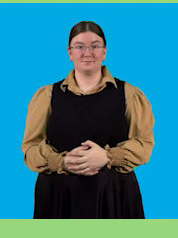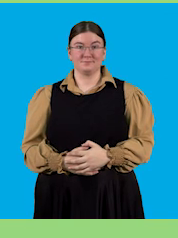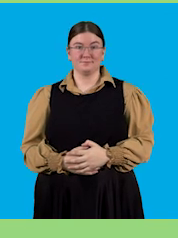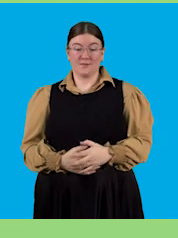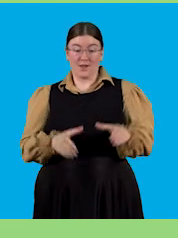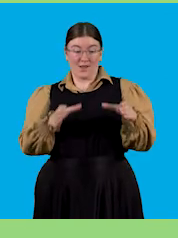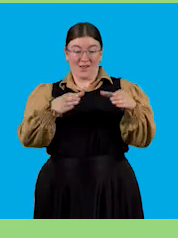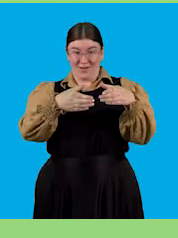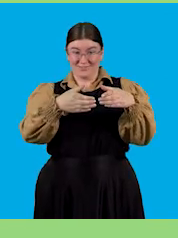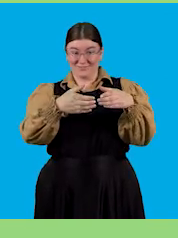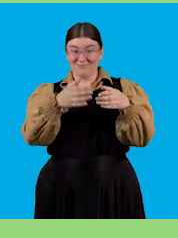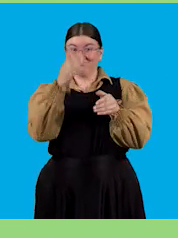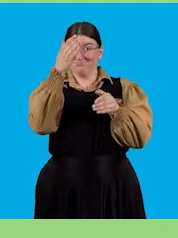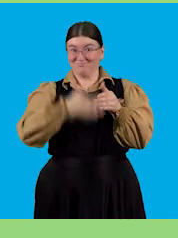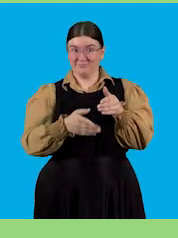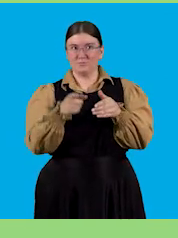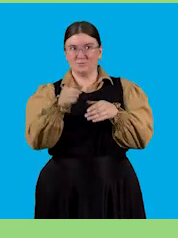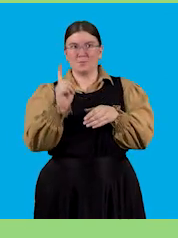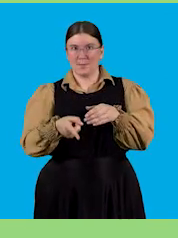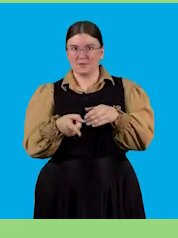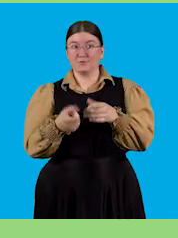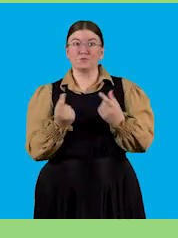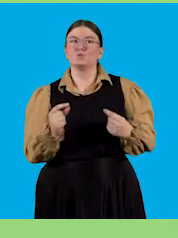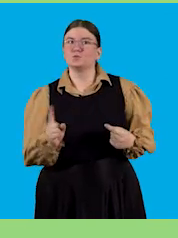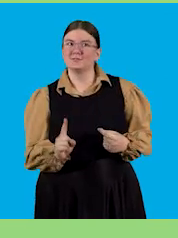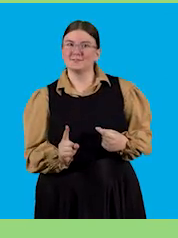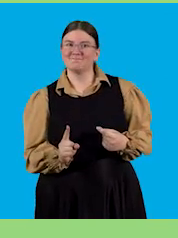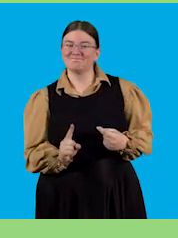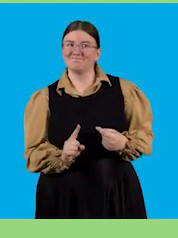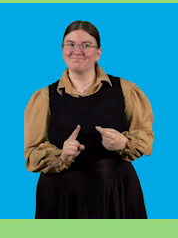By the end of the lesson, you should be able to